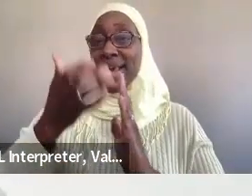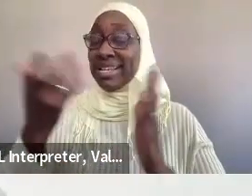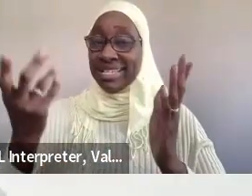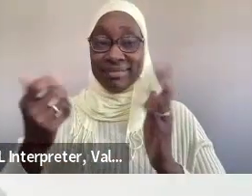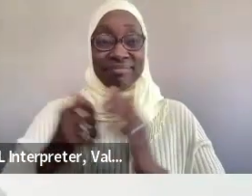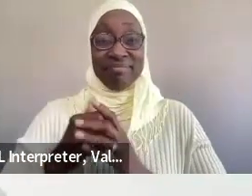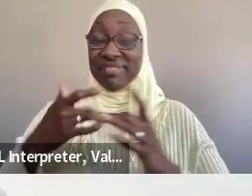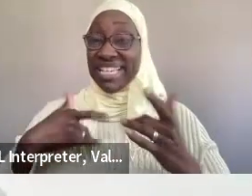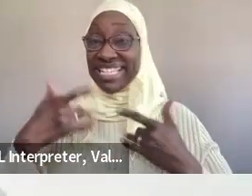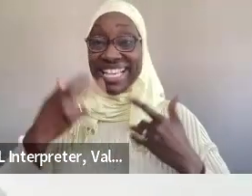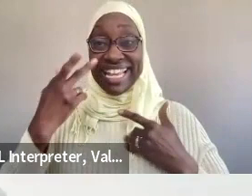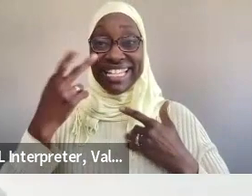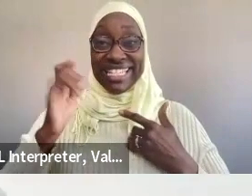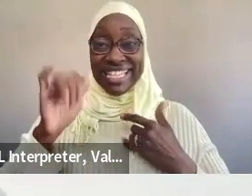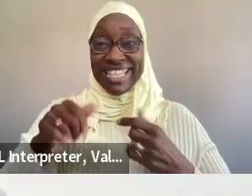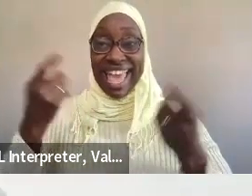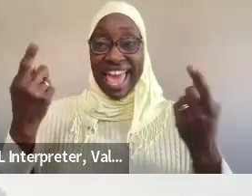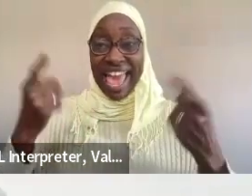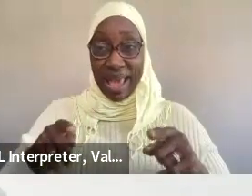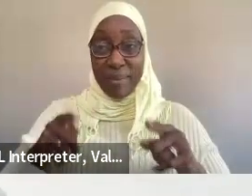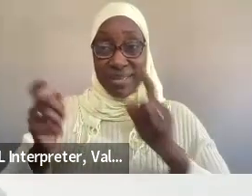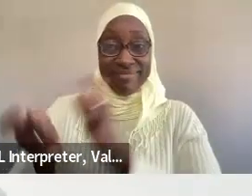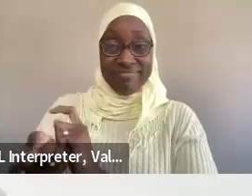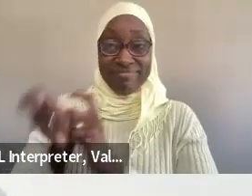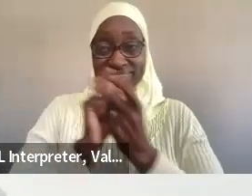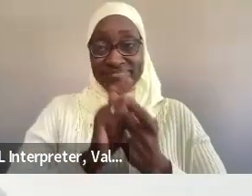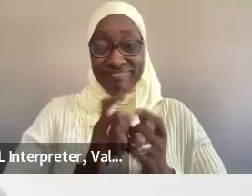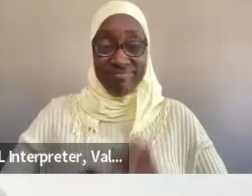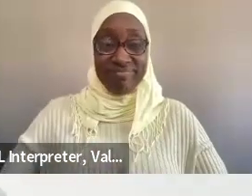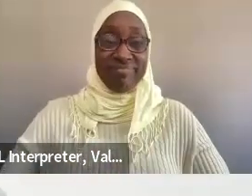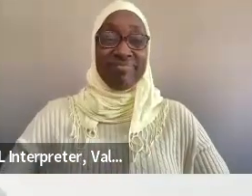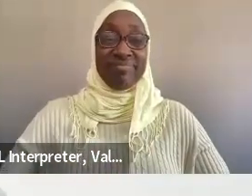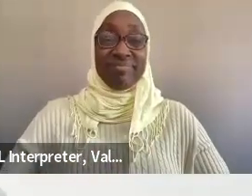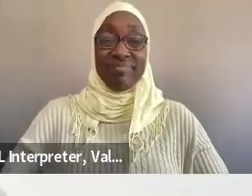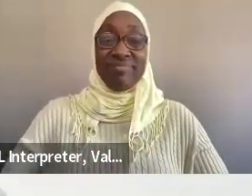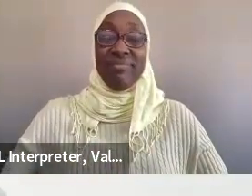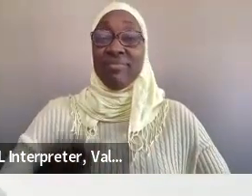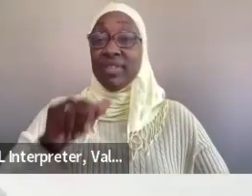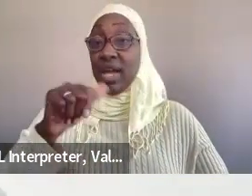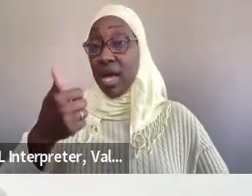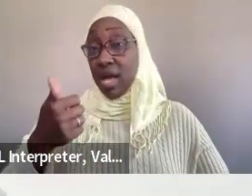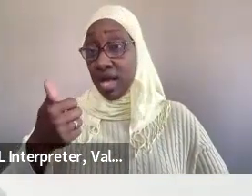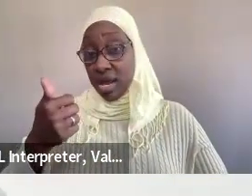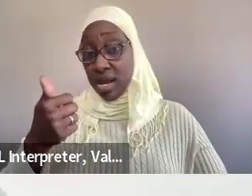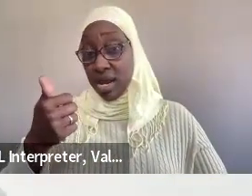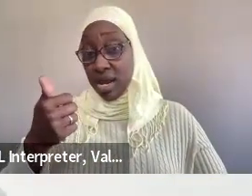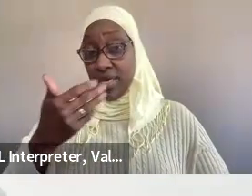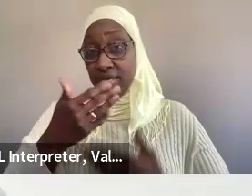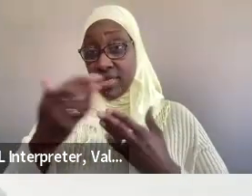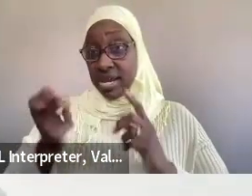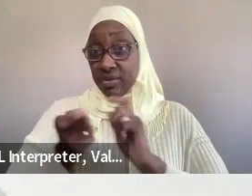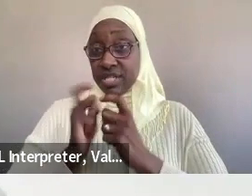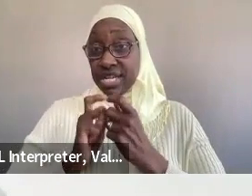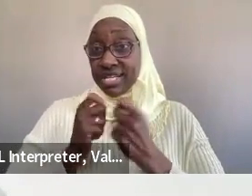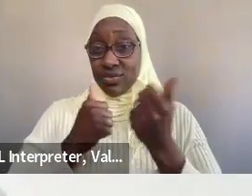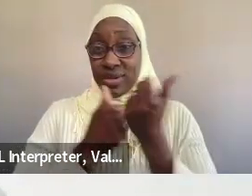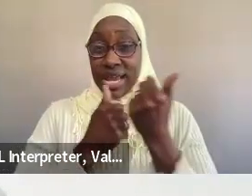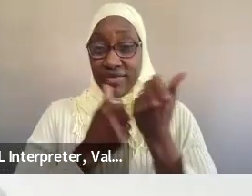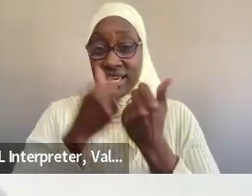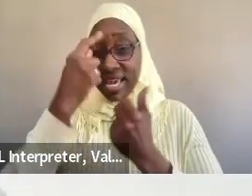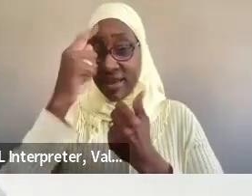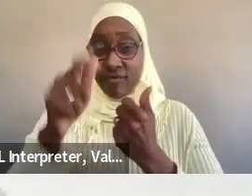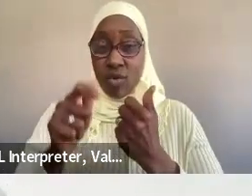very exciting to see that change. And the other thing, another successful effort is we advocated for the creation of a quiet